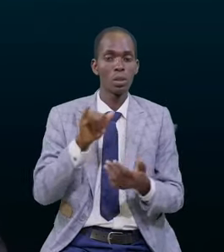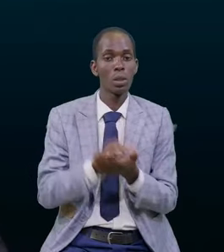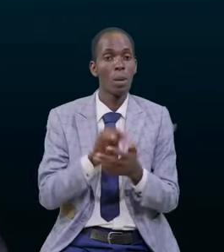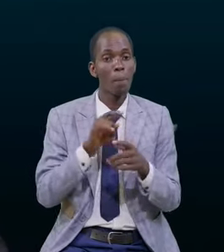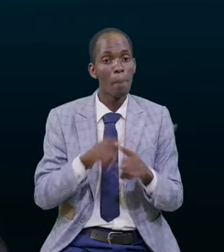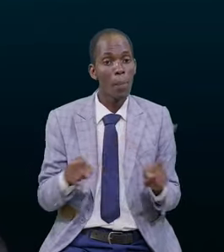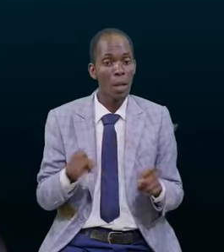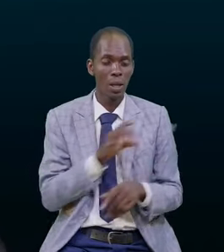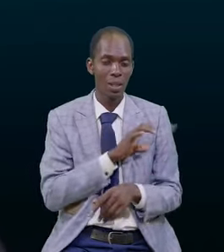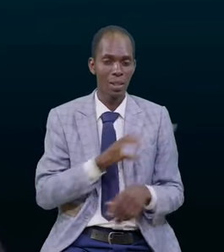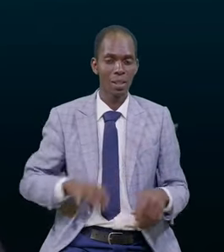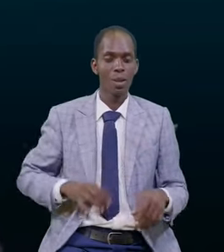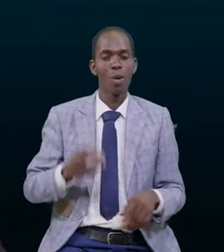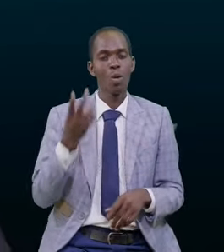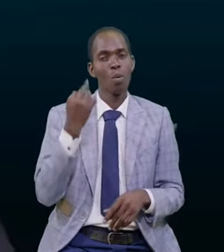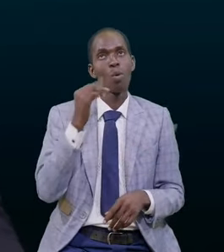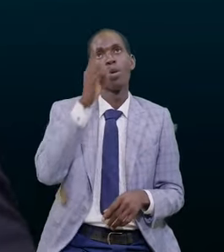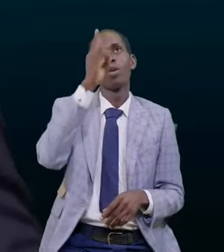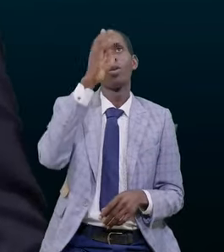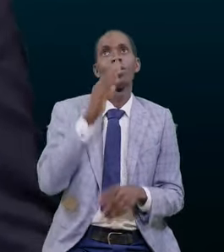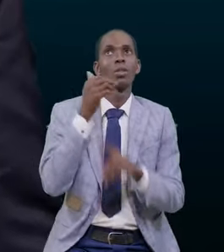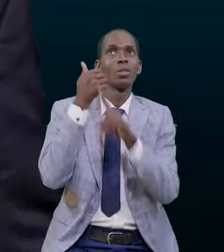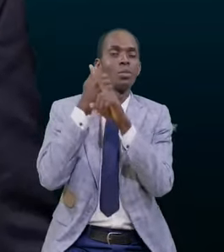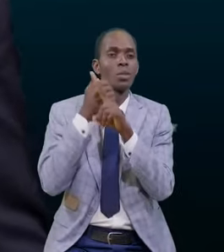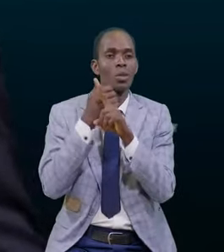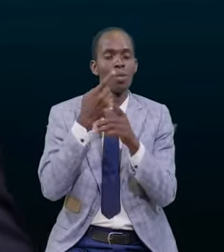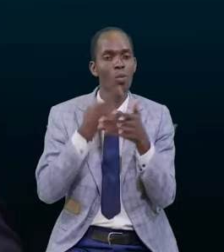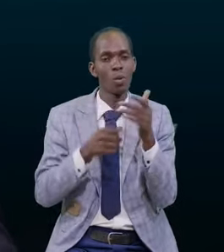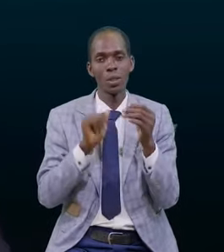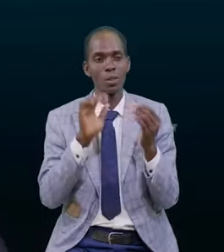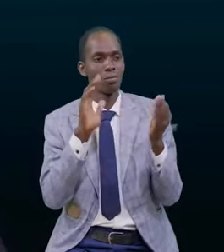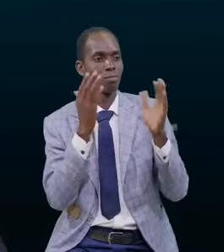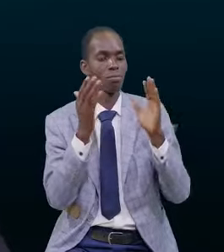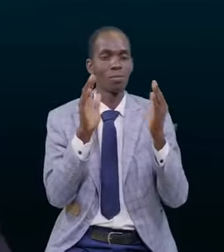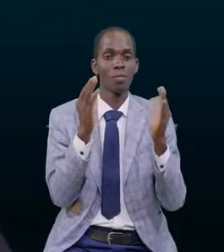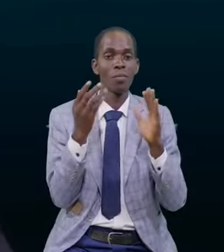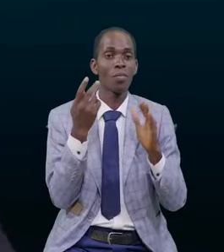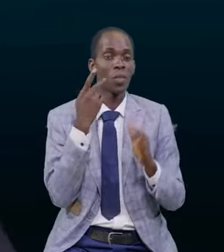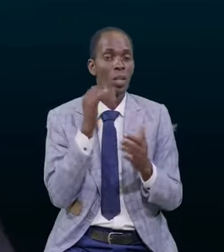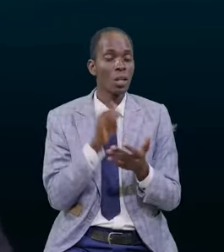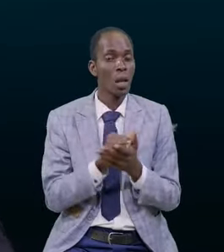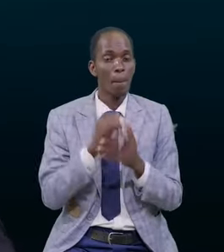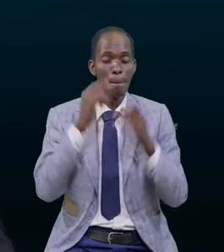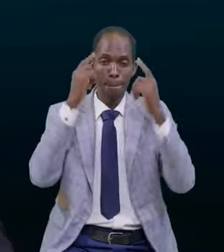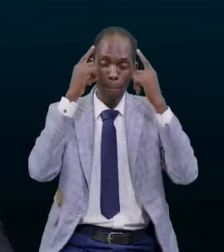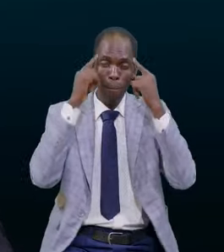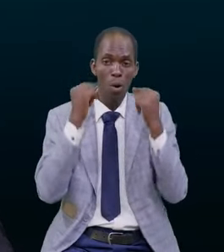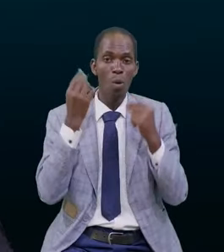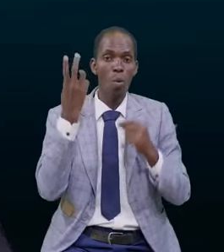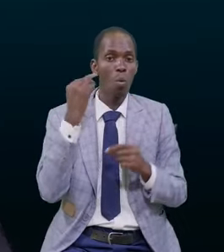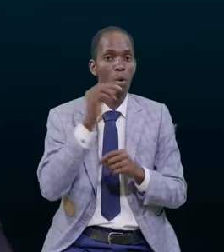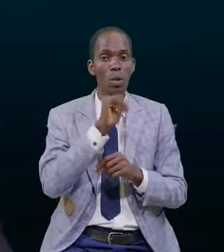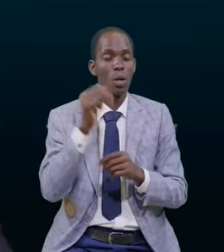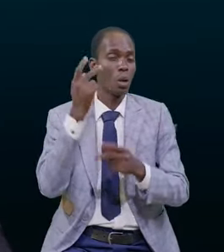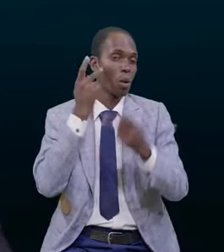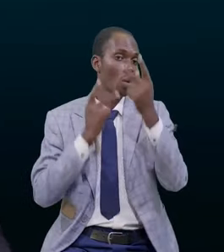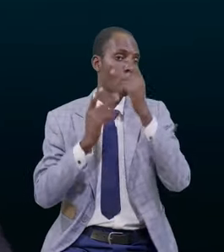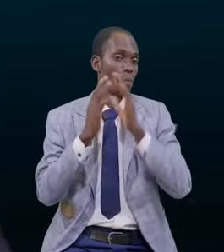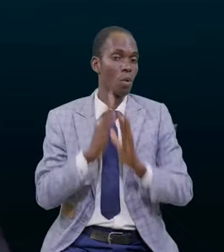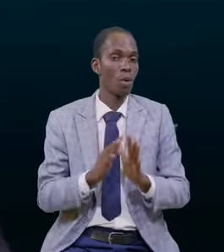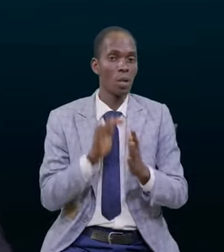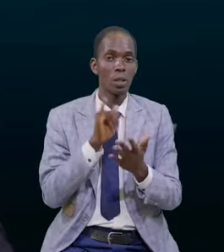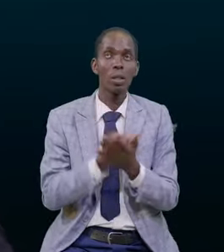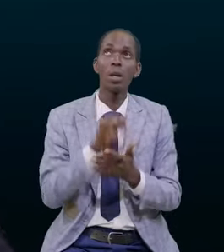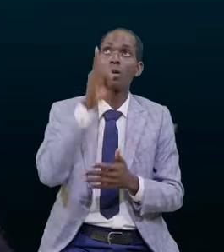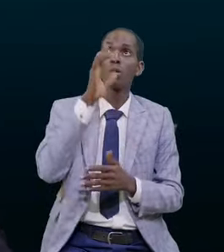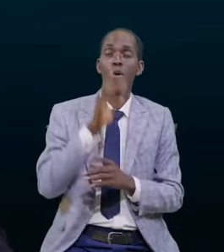himself what a contrast Moses was a prophet through whom God spoke but then Christ